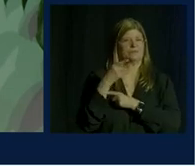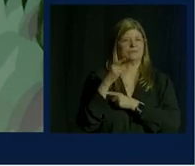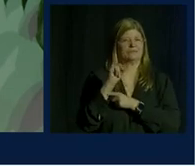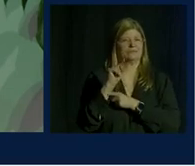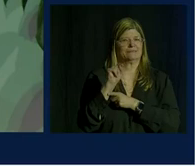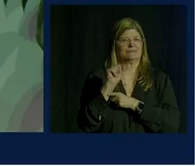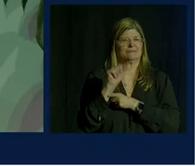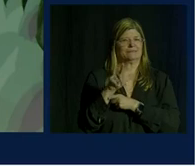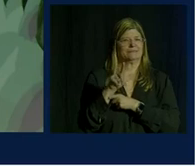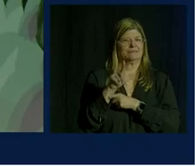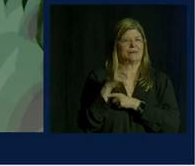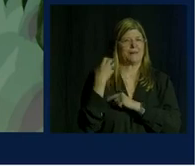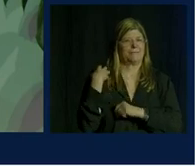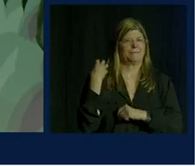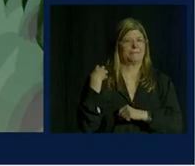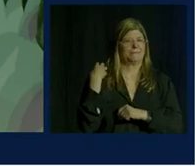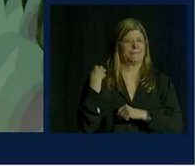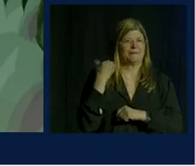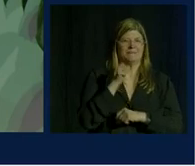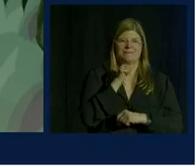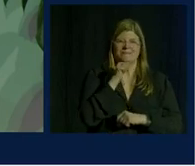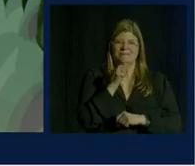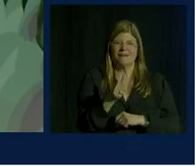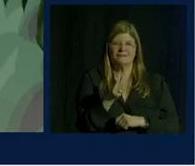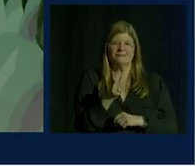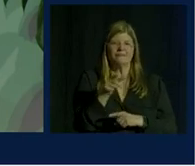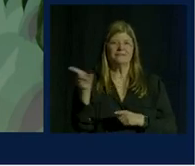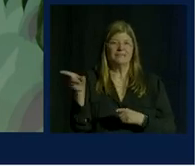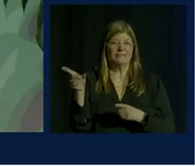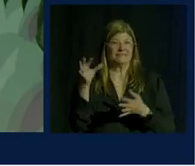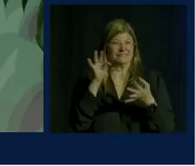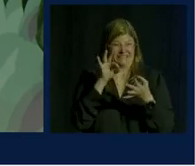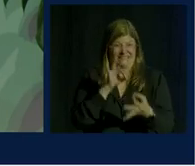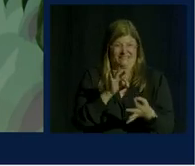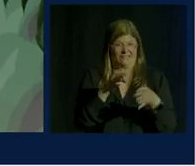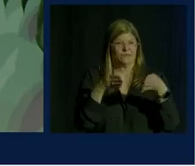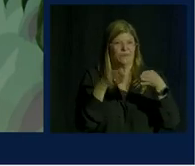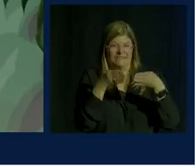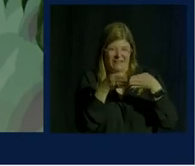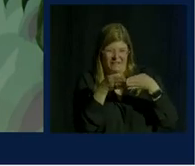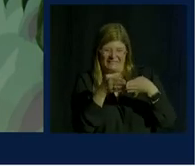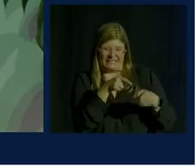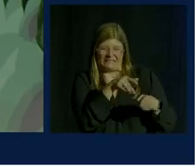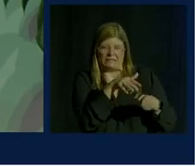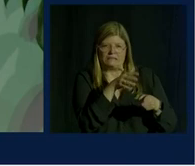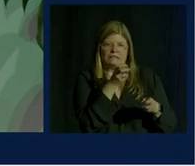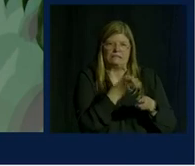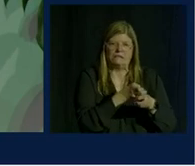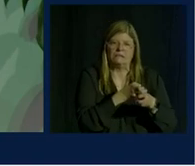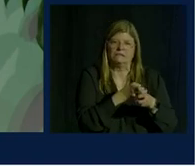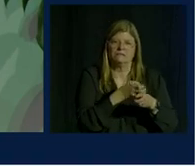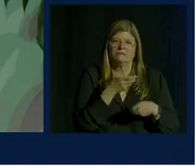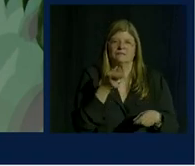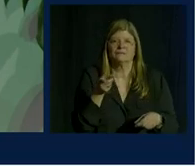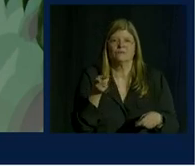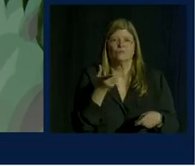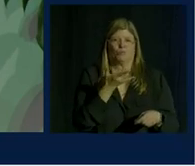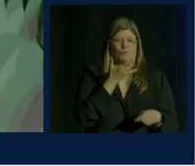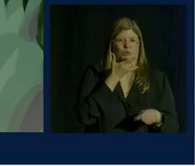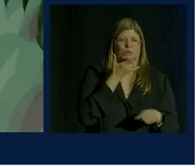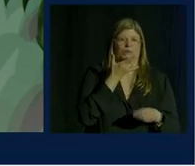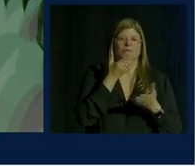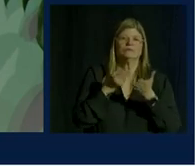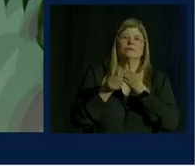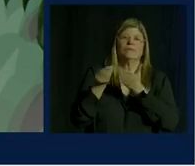constantly figure out, how do you get in front of people when they are accustomed to buying their skincare when they go to the grocery store, when they